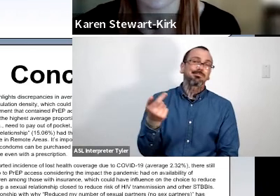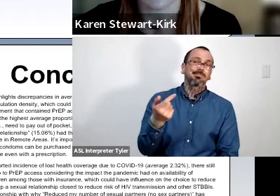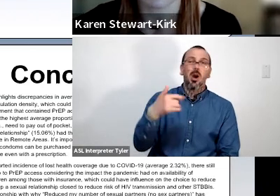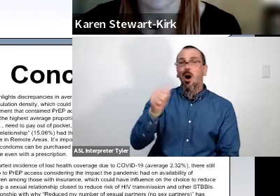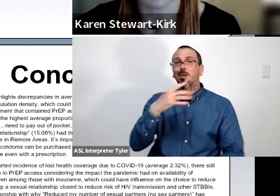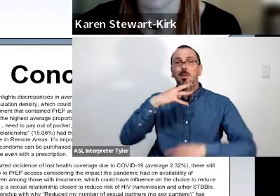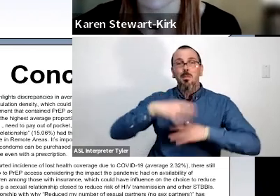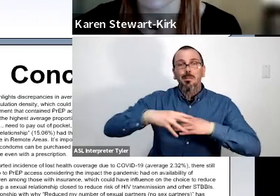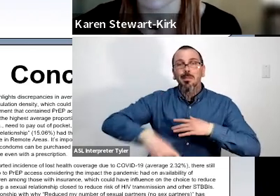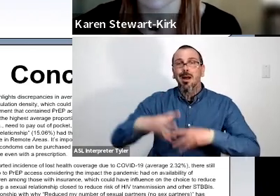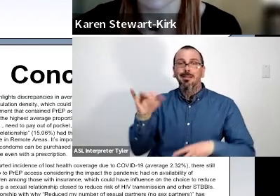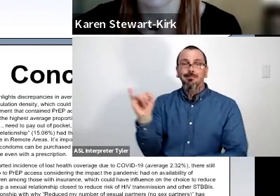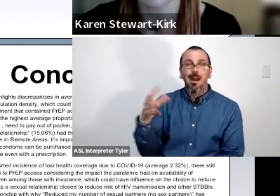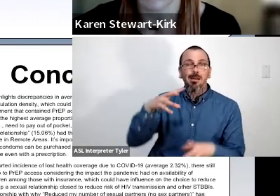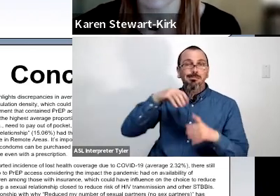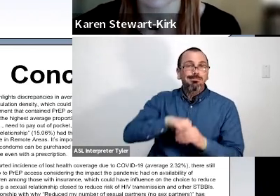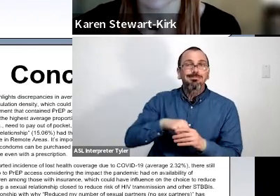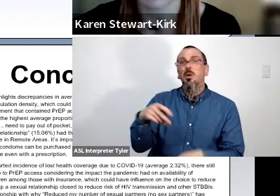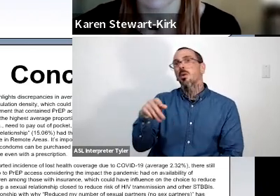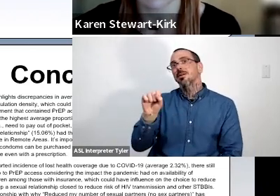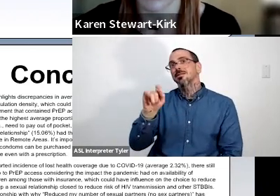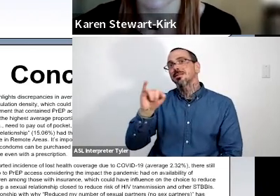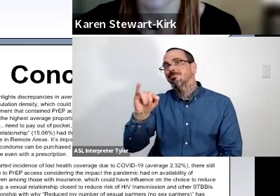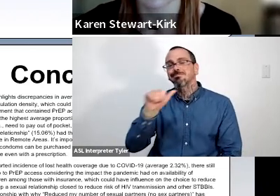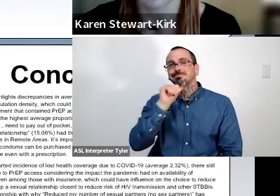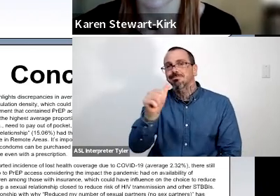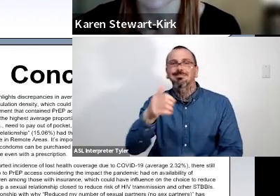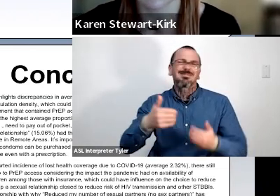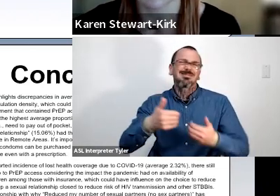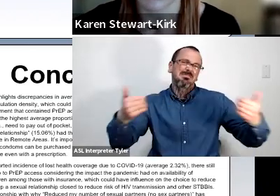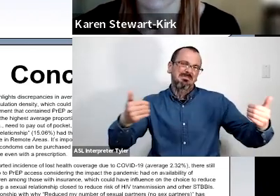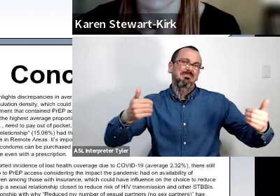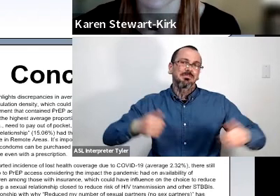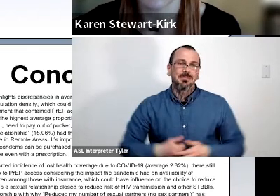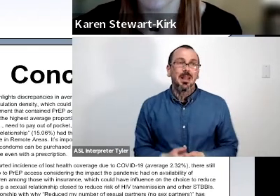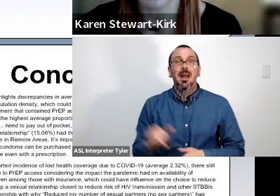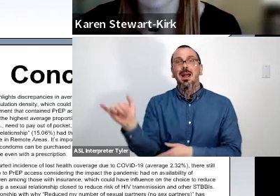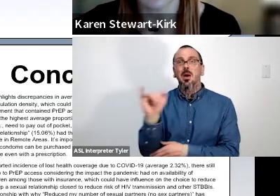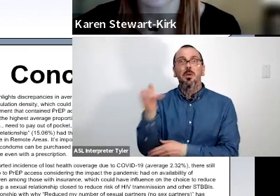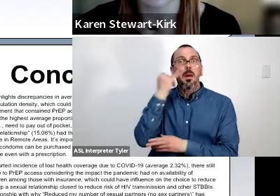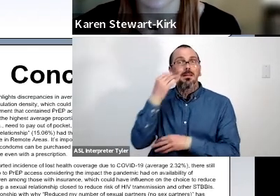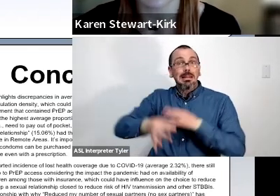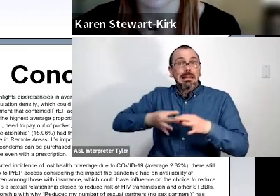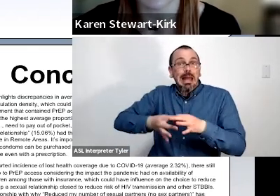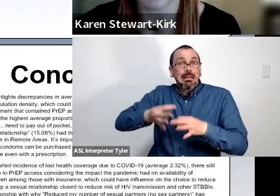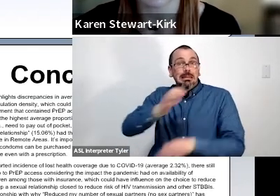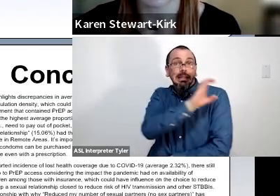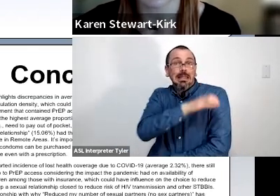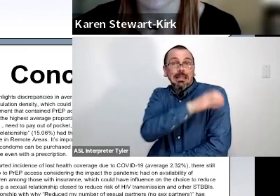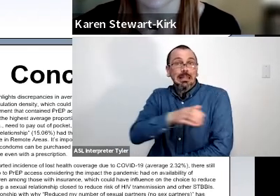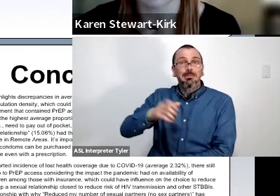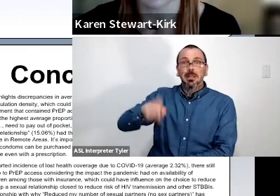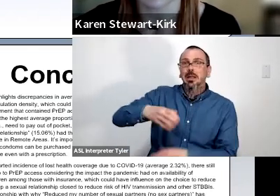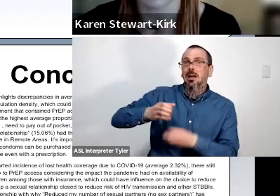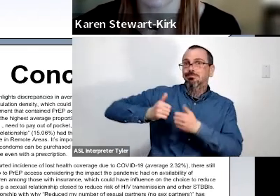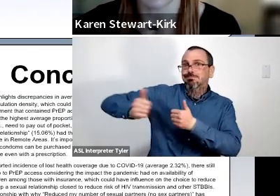financial constraints of those without insurance or the time and resources required to commute to a clinic for testing. It is important to acknowledge that being able to take